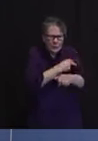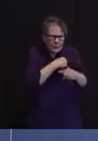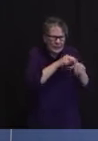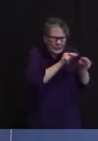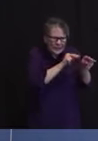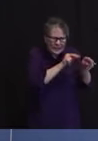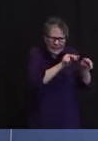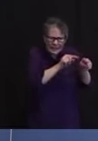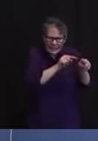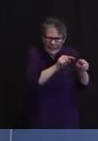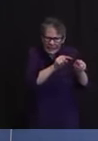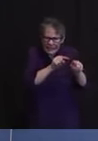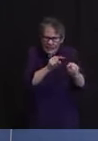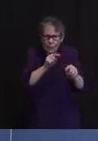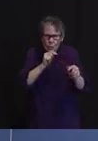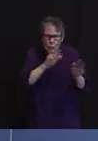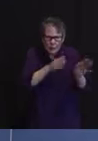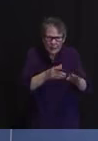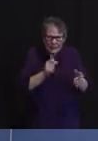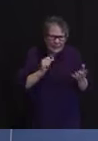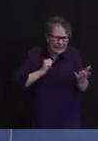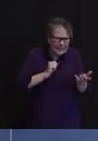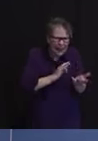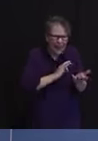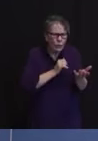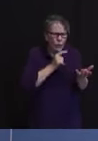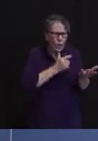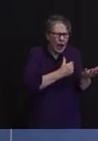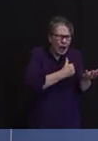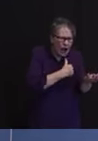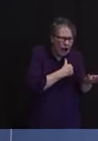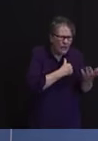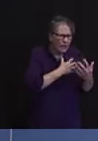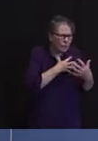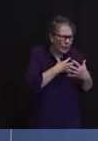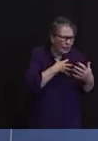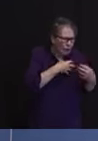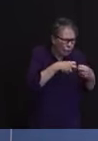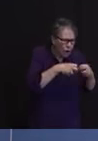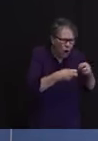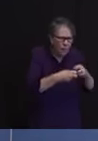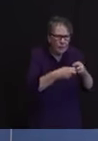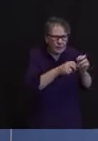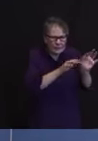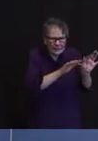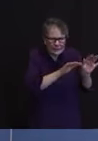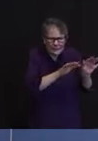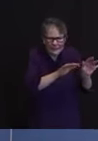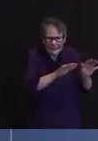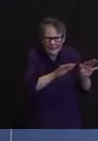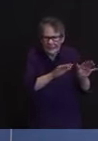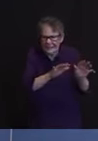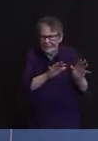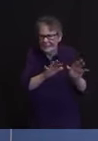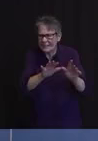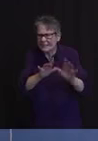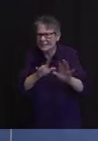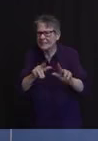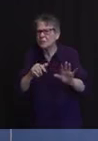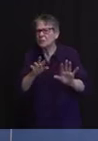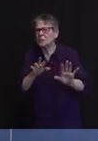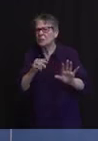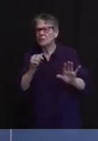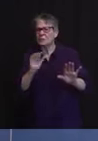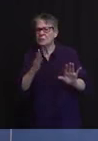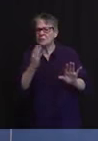is exhibiting respiratory symptoms. We know how many deaths have occurred